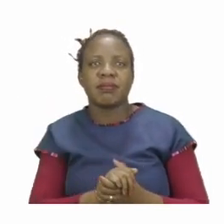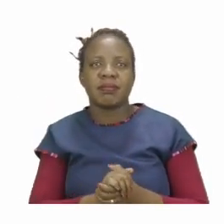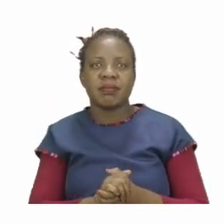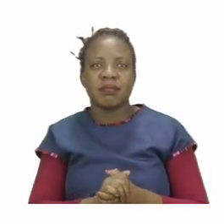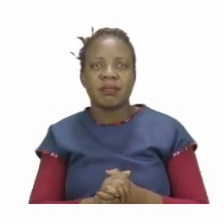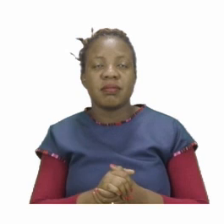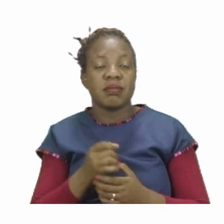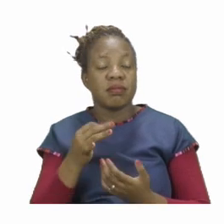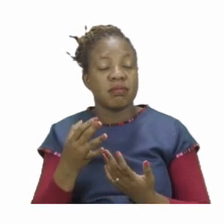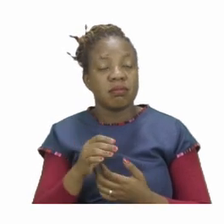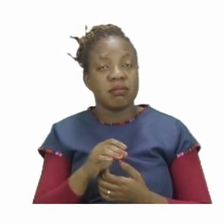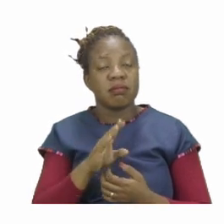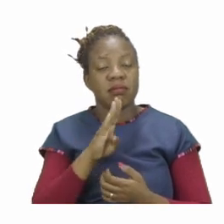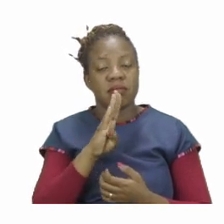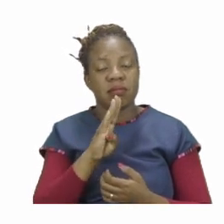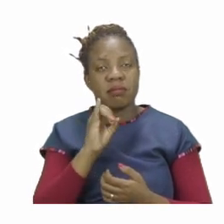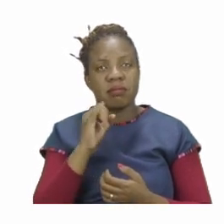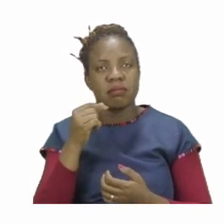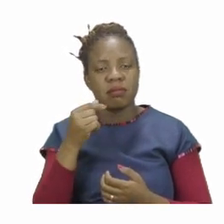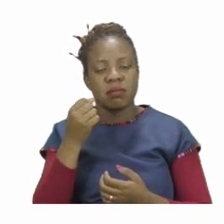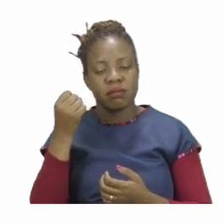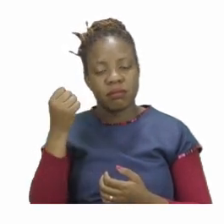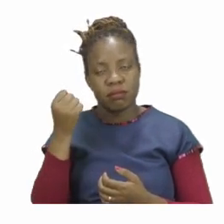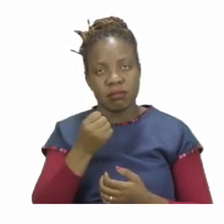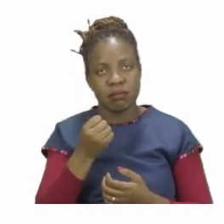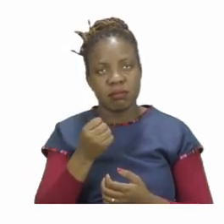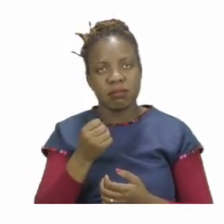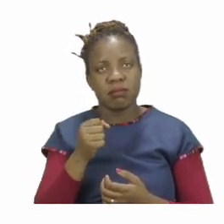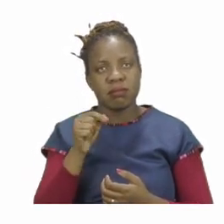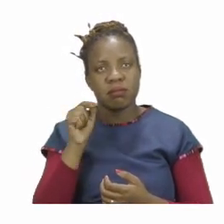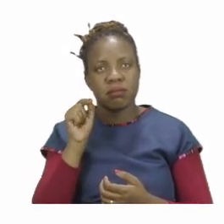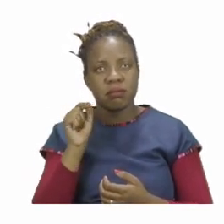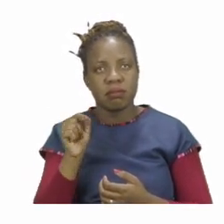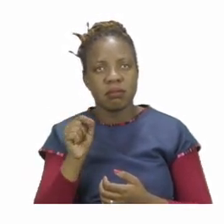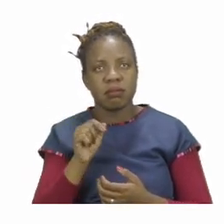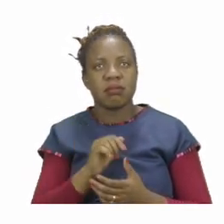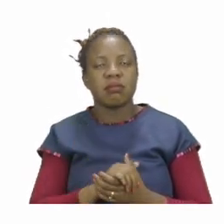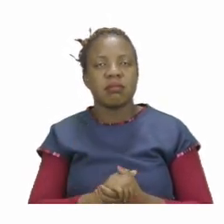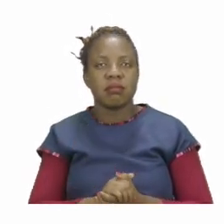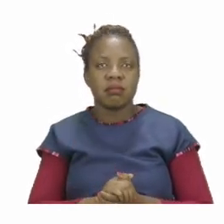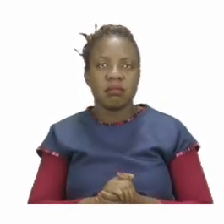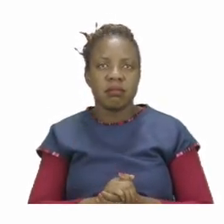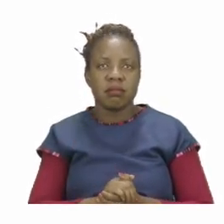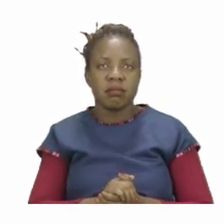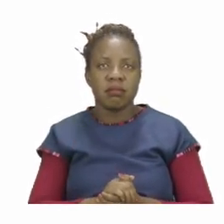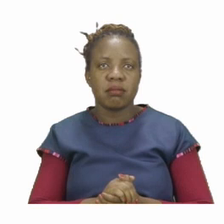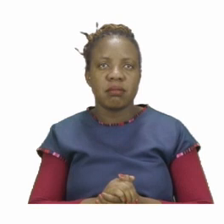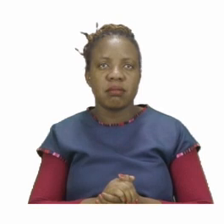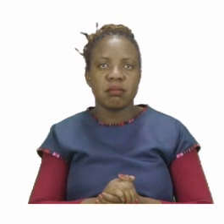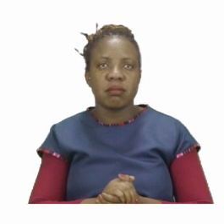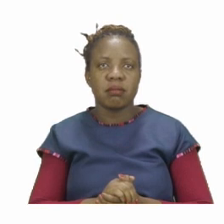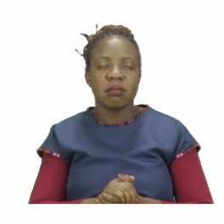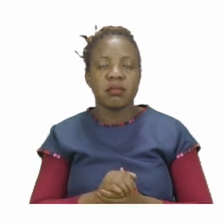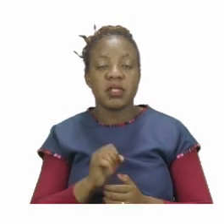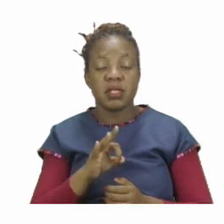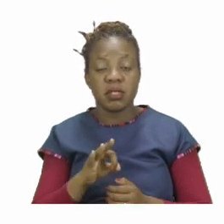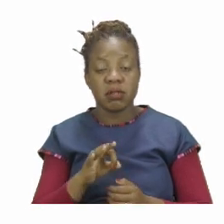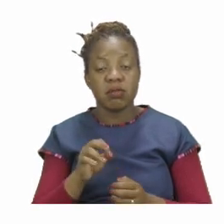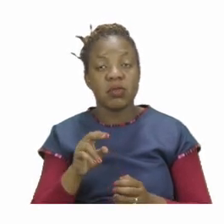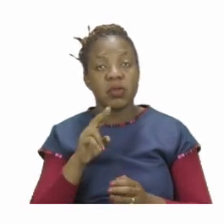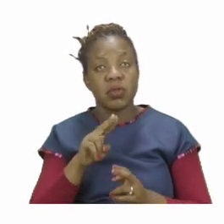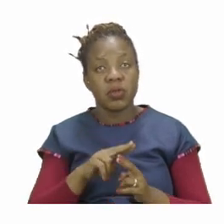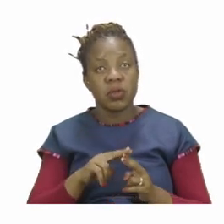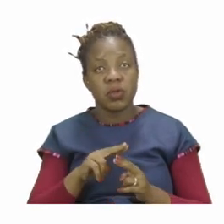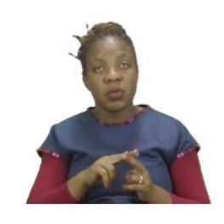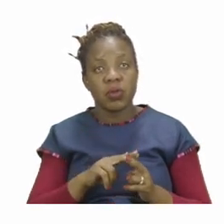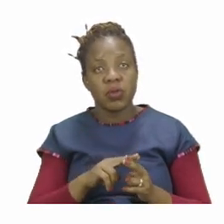stop. But if we say bigger, then it means we have to compare the dog